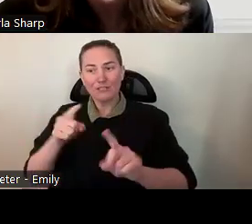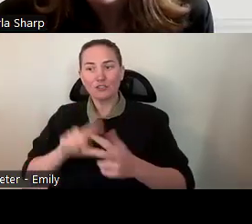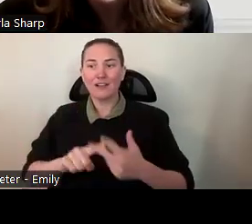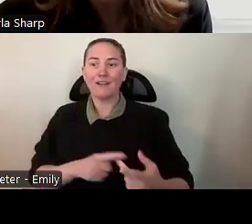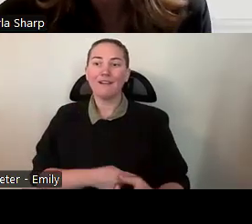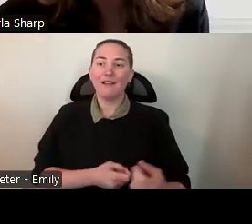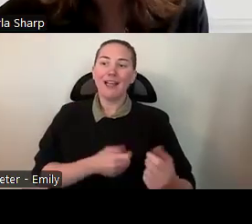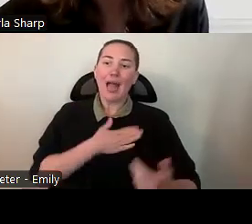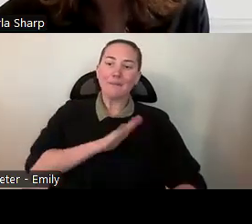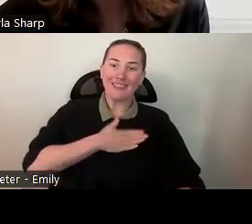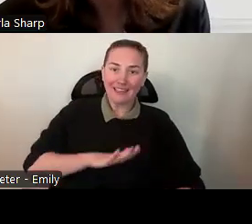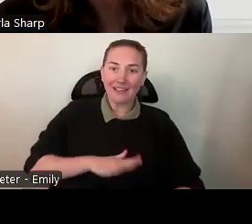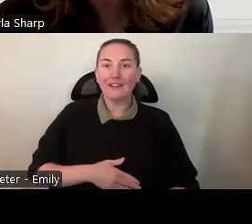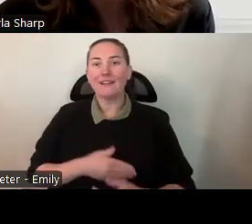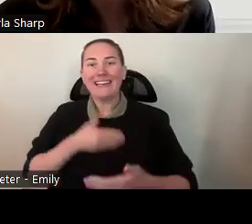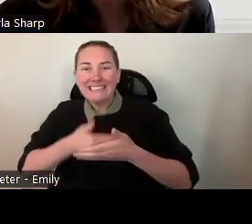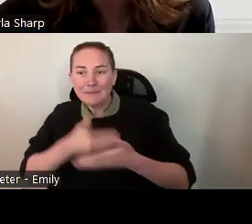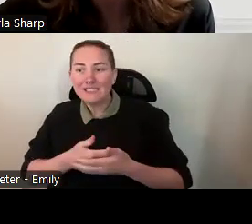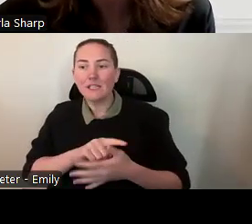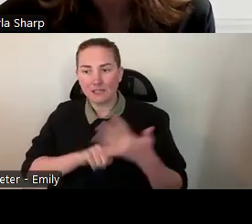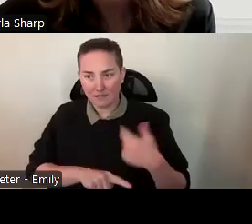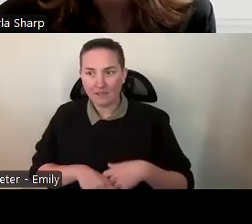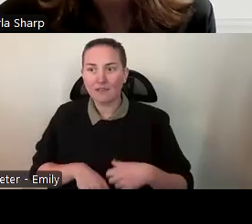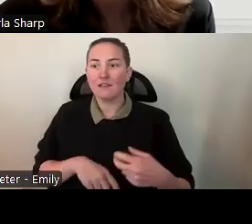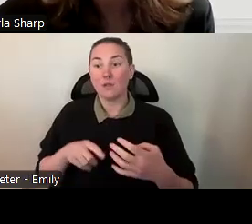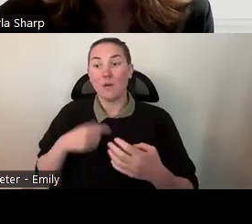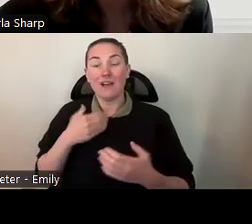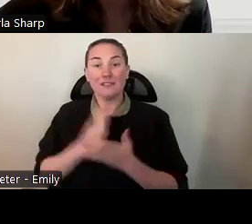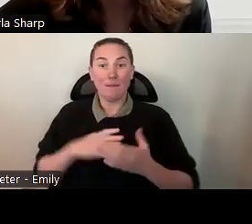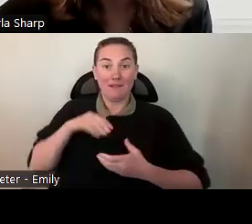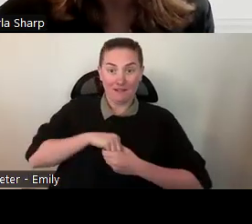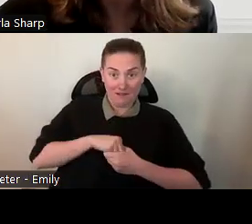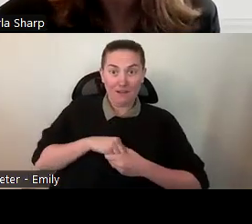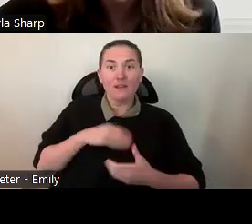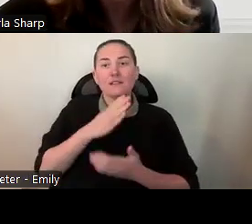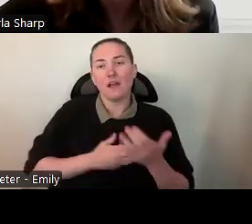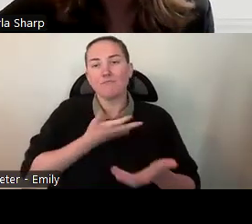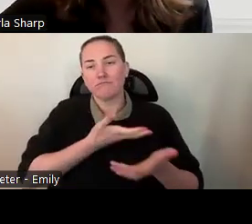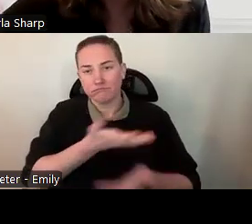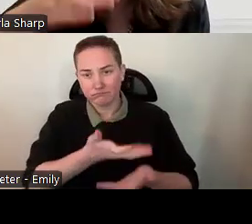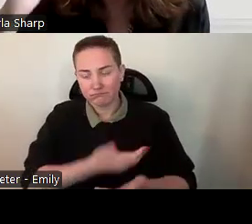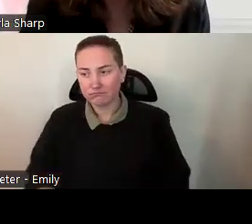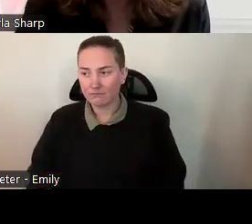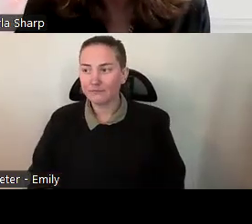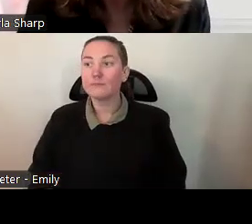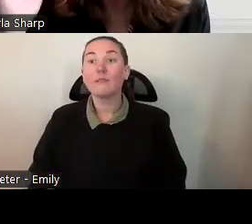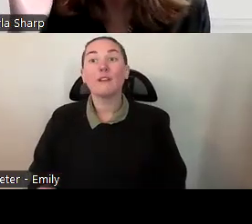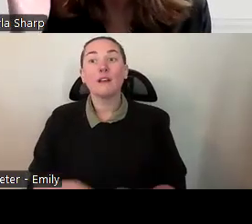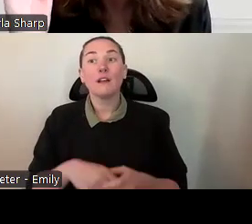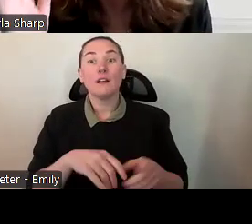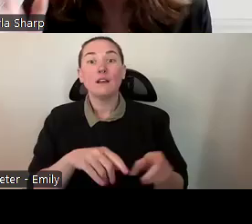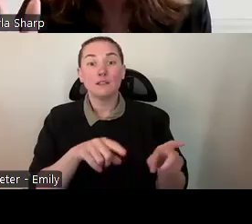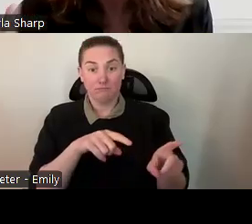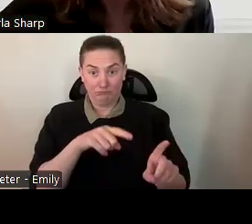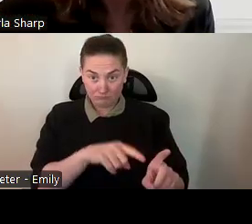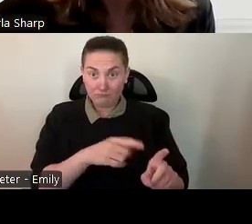are the interpersonal components. Identity and self-direction are the self components. And then you can go over and